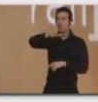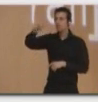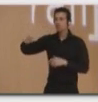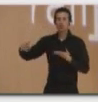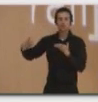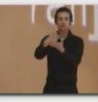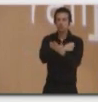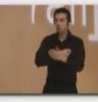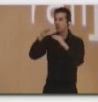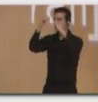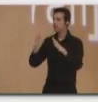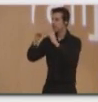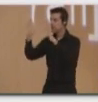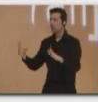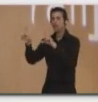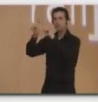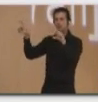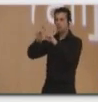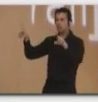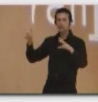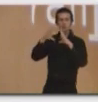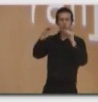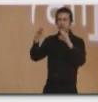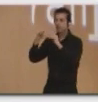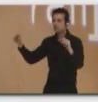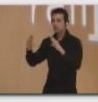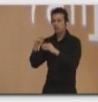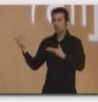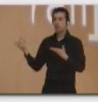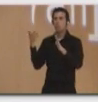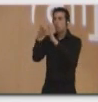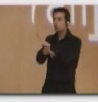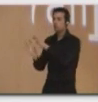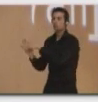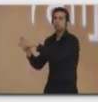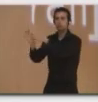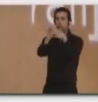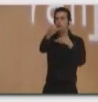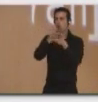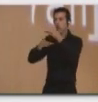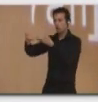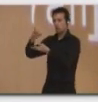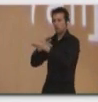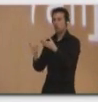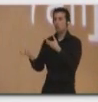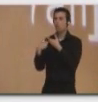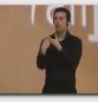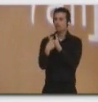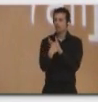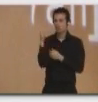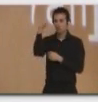And I would like to thank all of the associations, companies, universities, and individuals who have collaborated in this